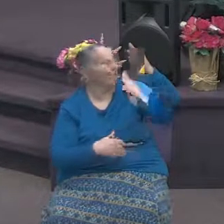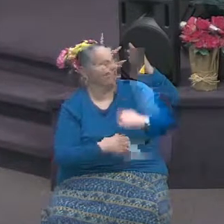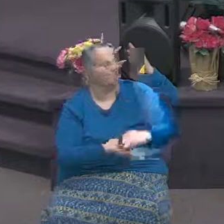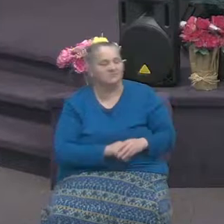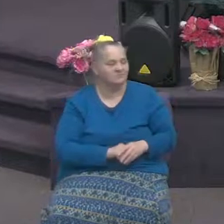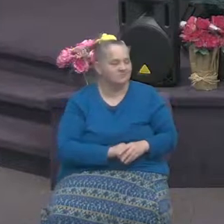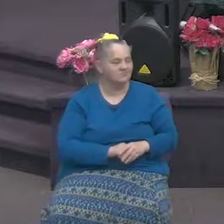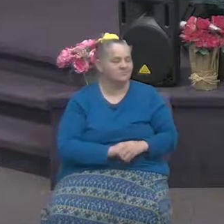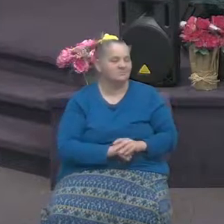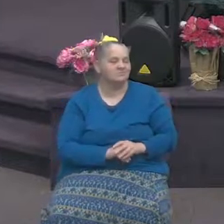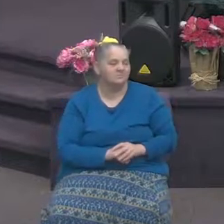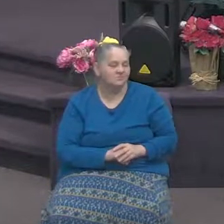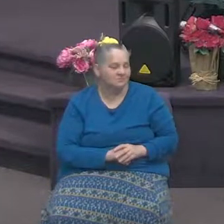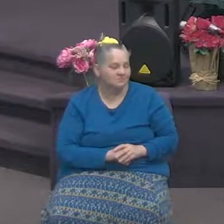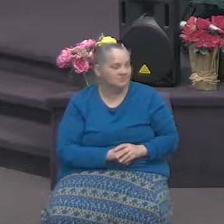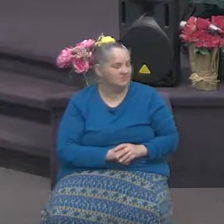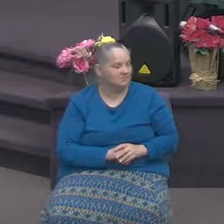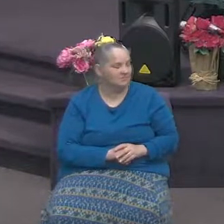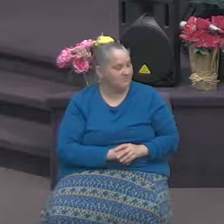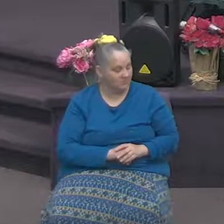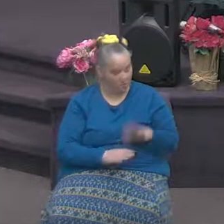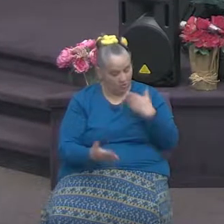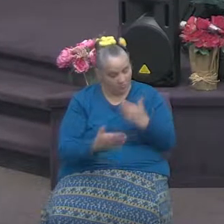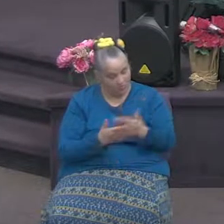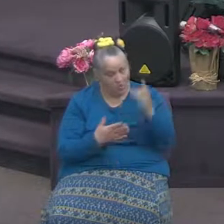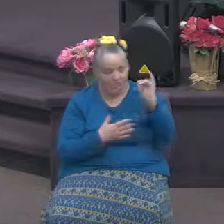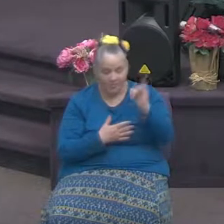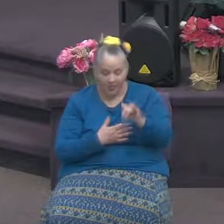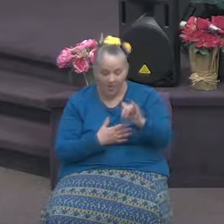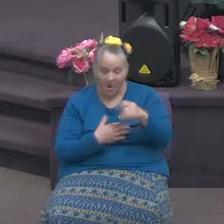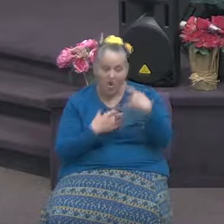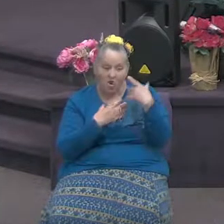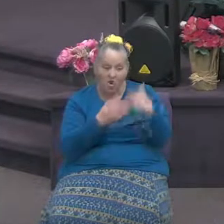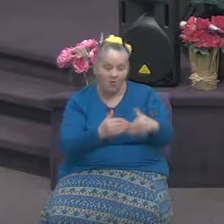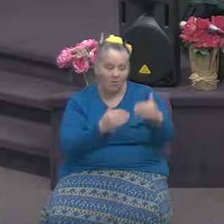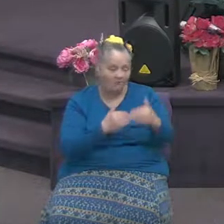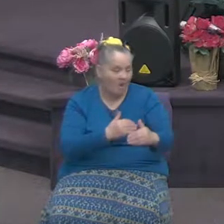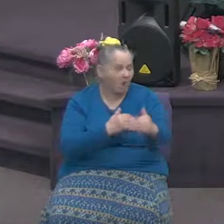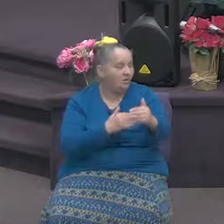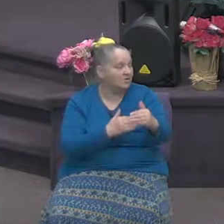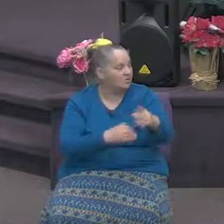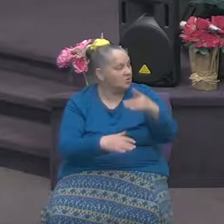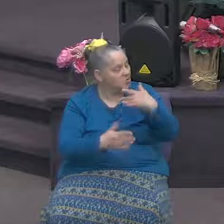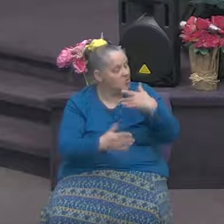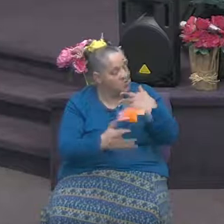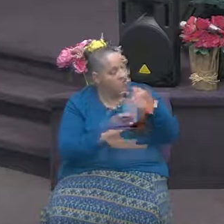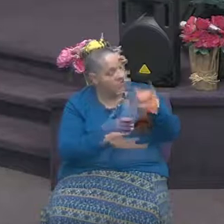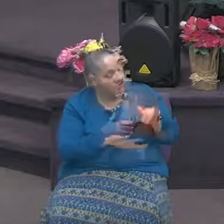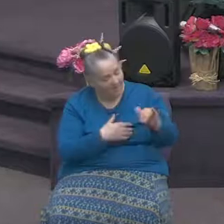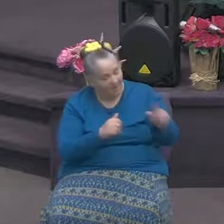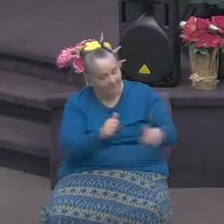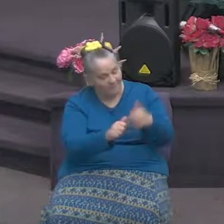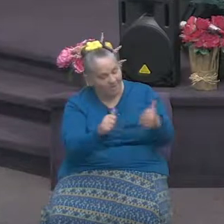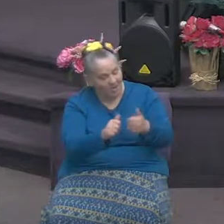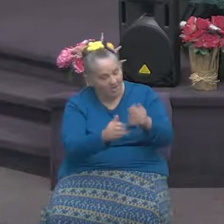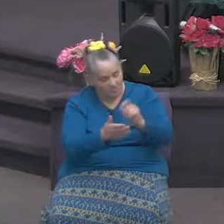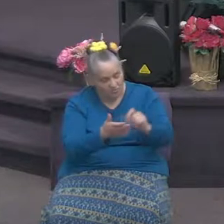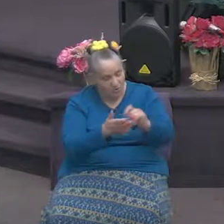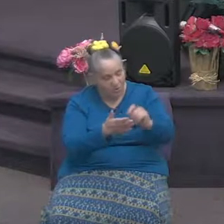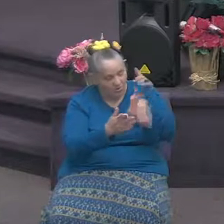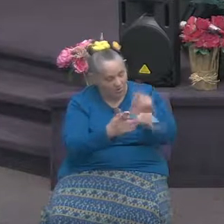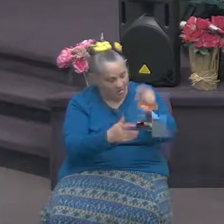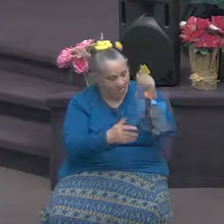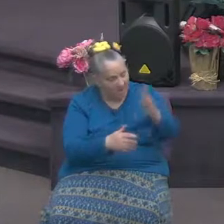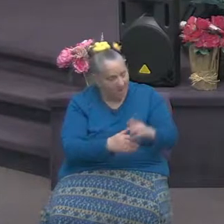will of God. You prove that by going forward. You prove that by following the written word of